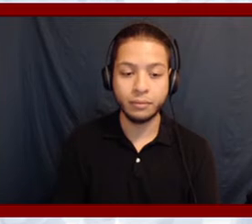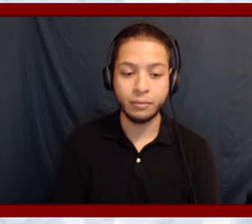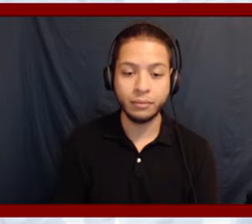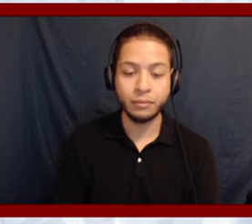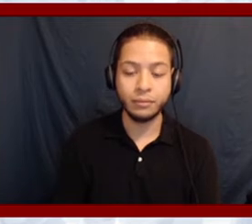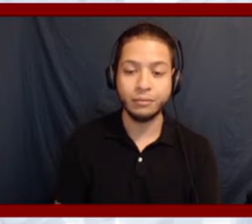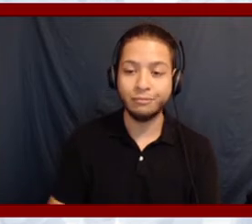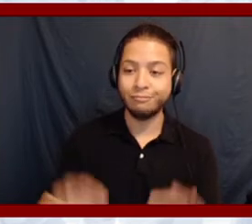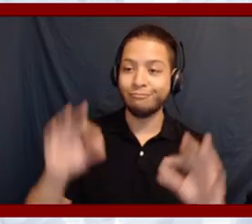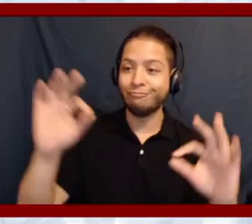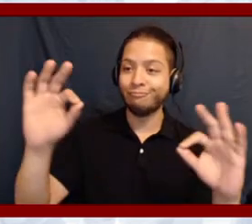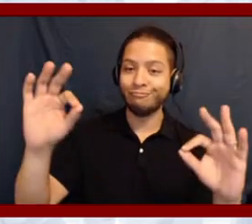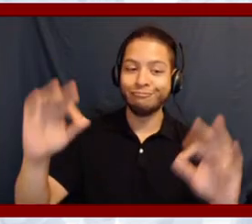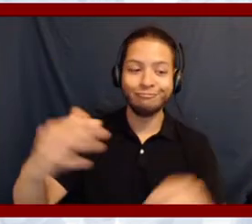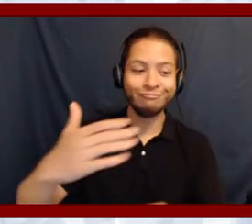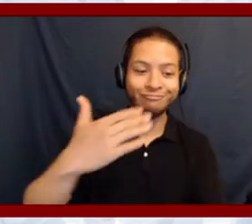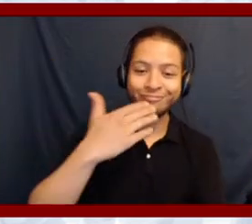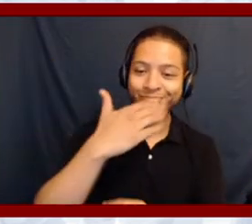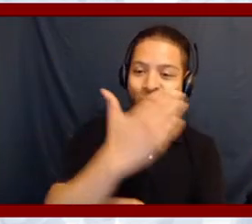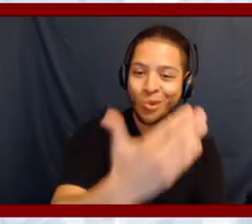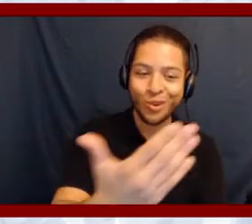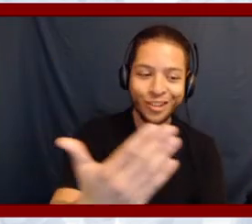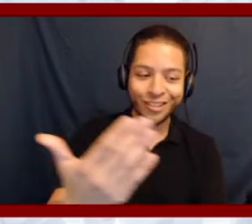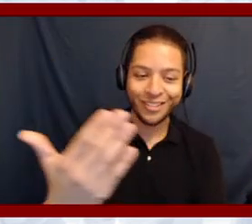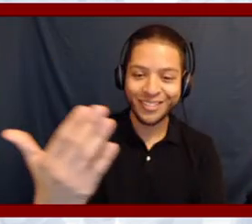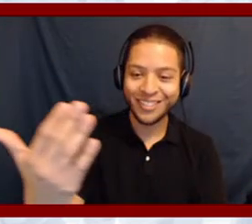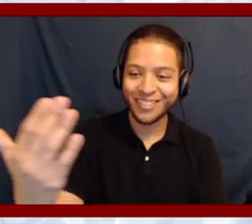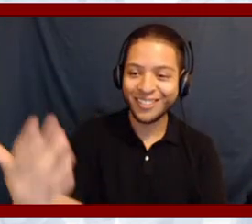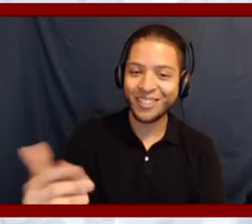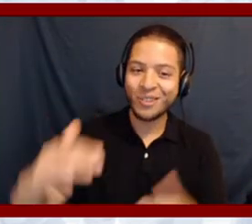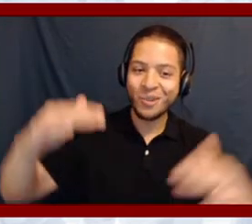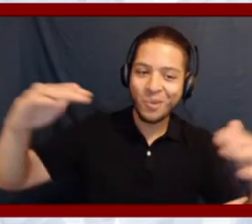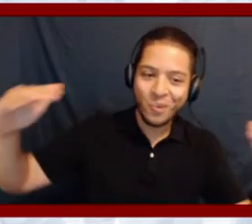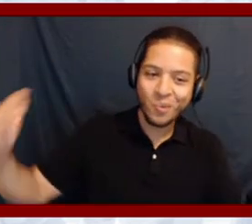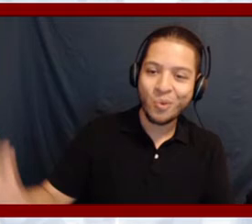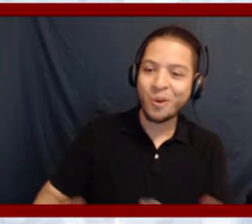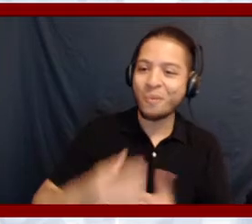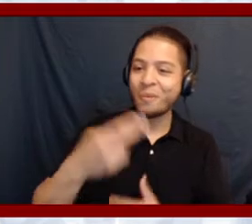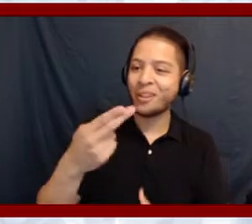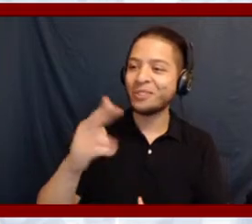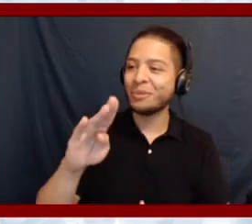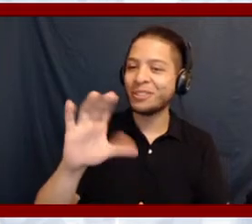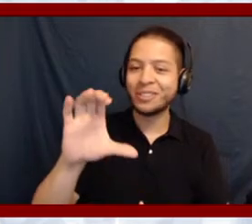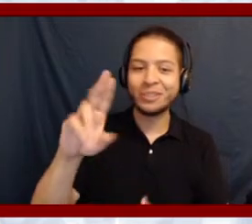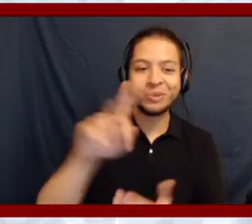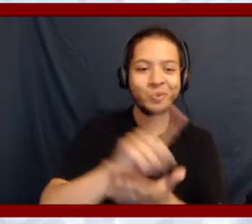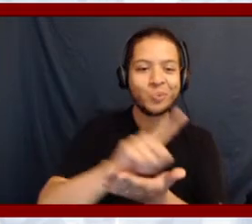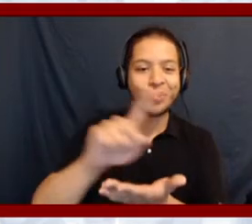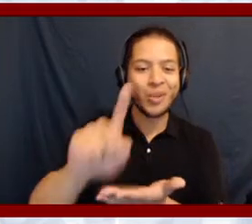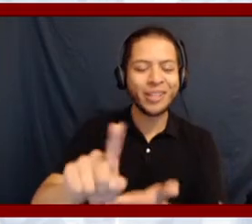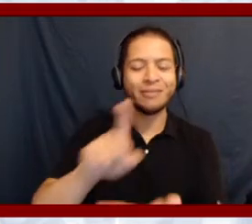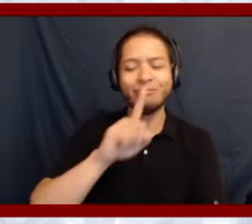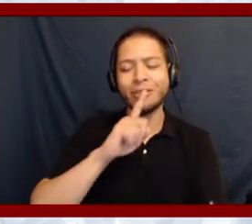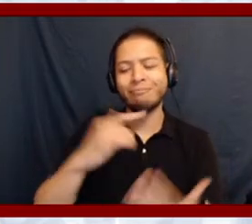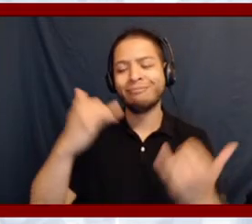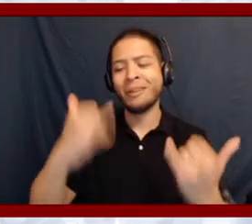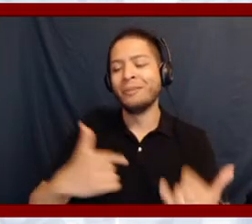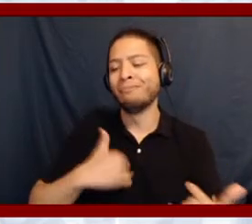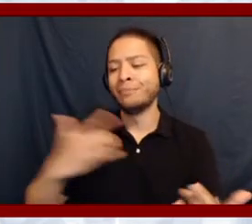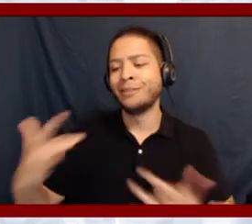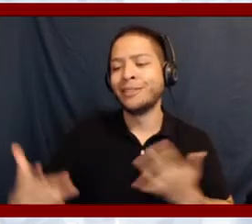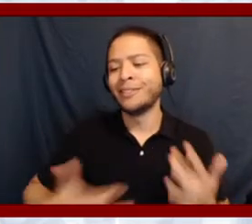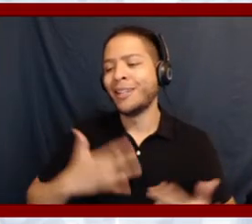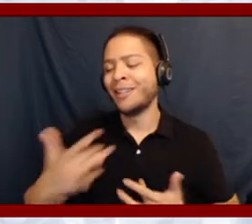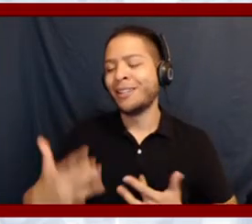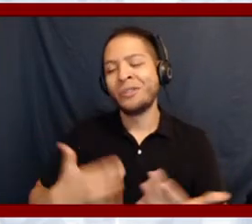Good morning, everyone, and welcome to HBCU Week. I am thrilled to be able to kick off this year's